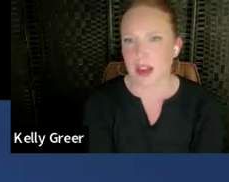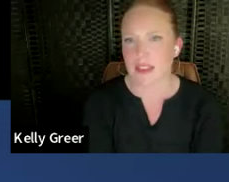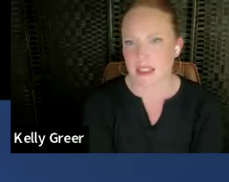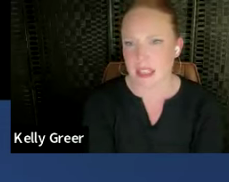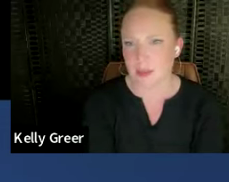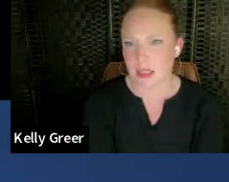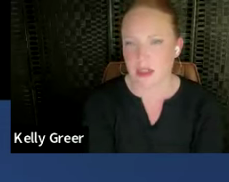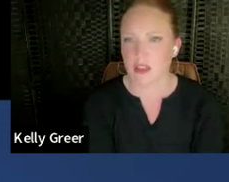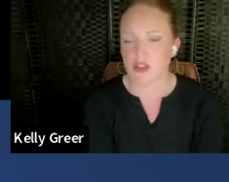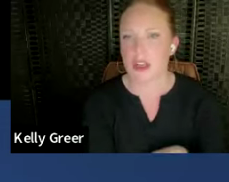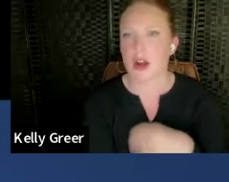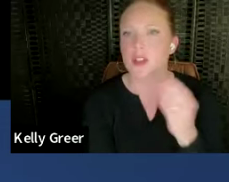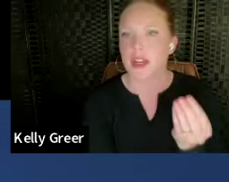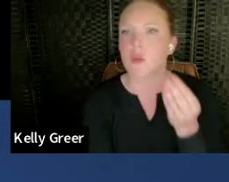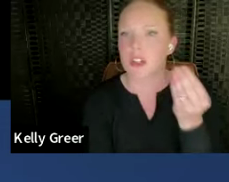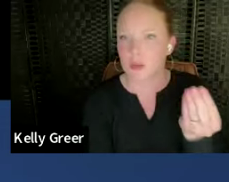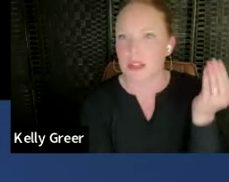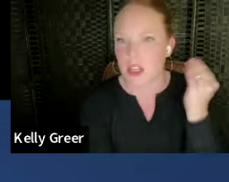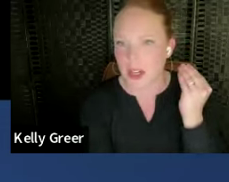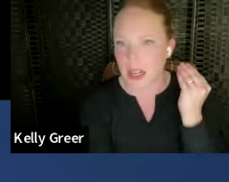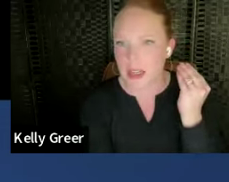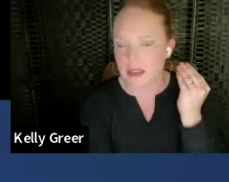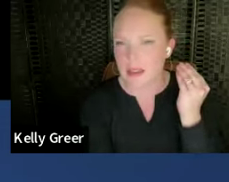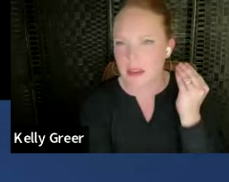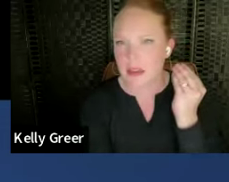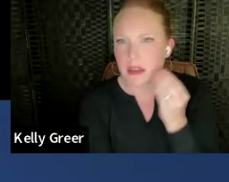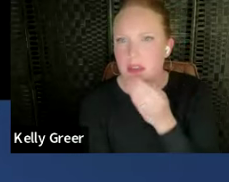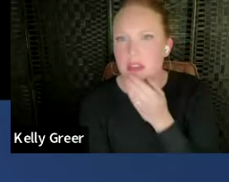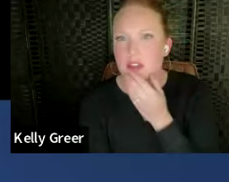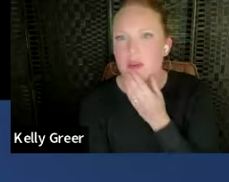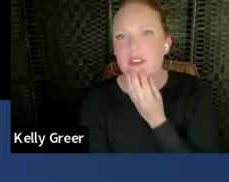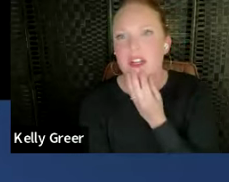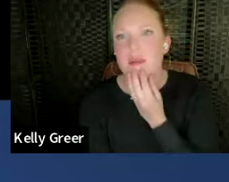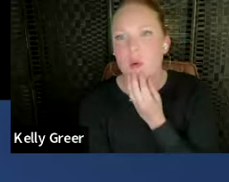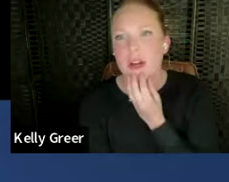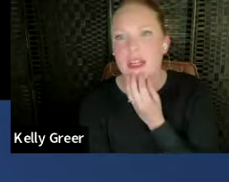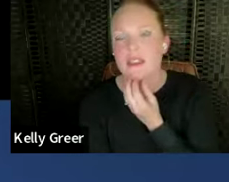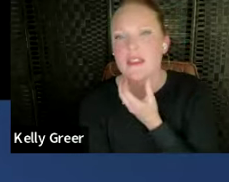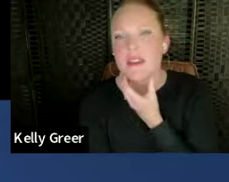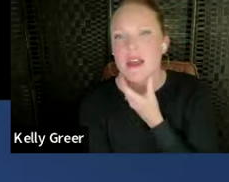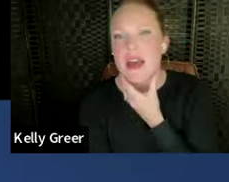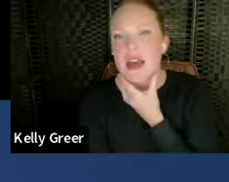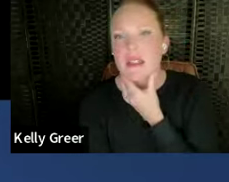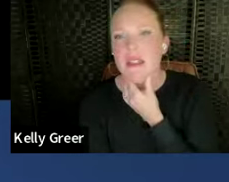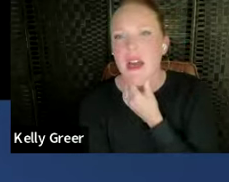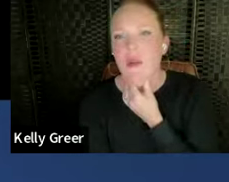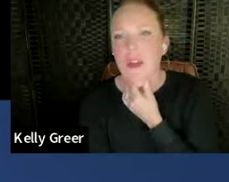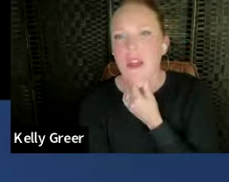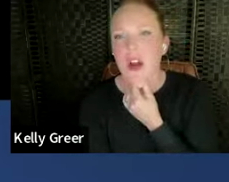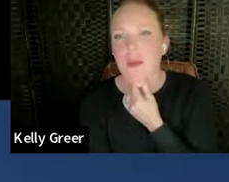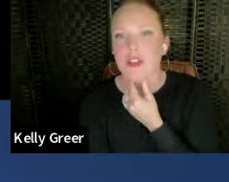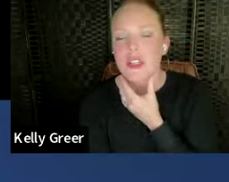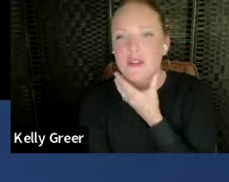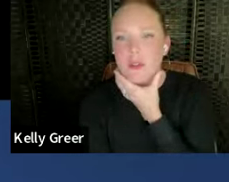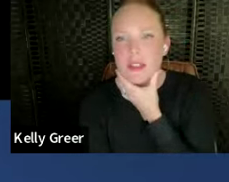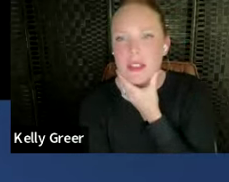visually, it provides accessible technology. I'm sorry, it works with hearing aids. So it's very important that